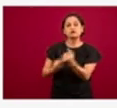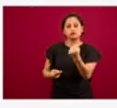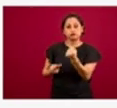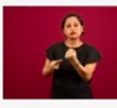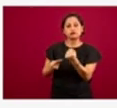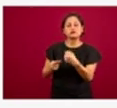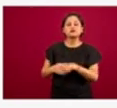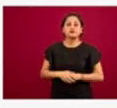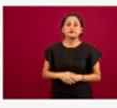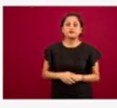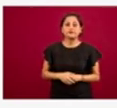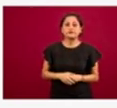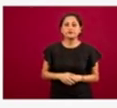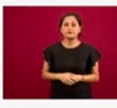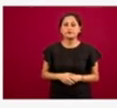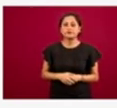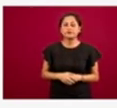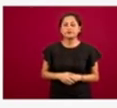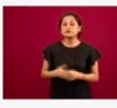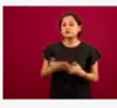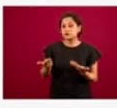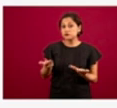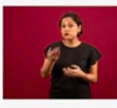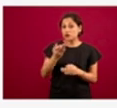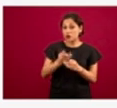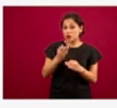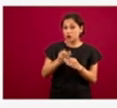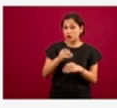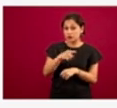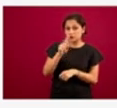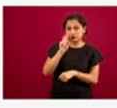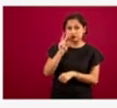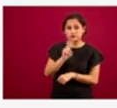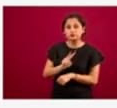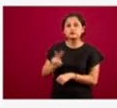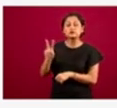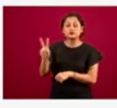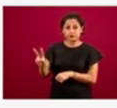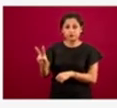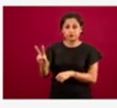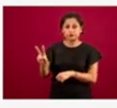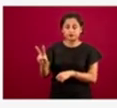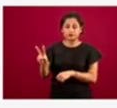on, because we can look at both data at the same time.